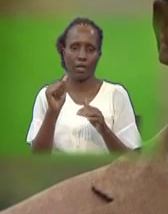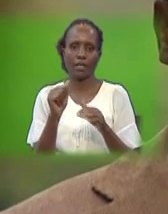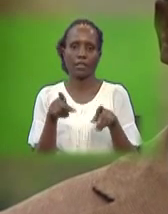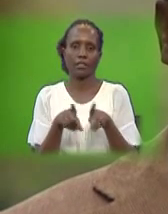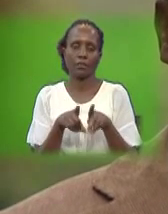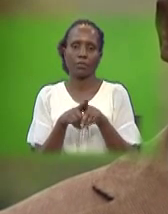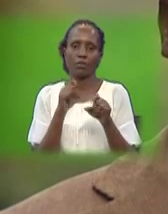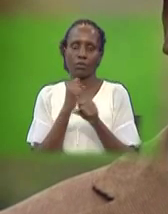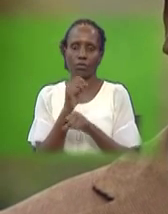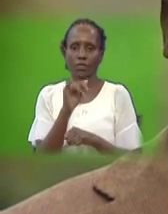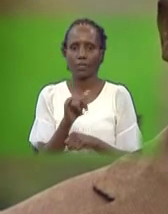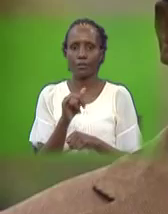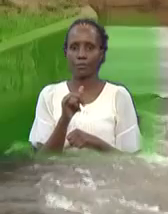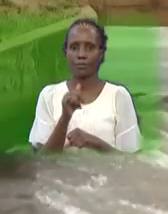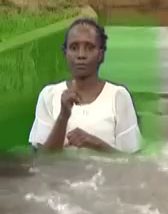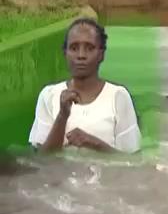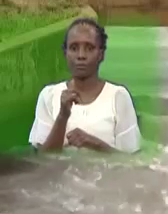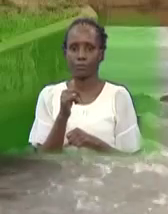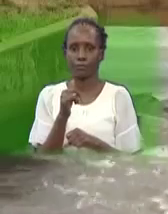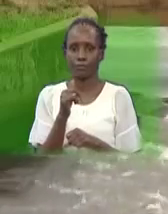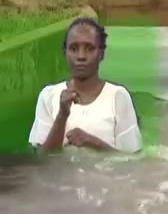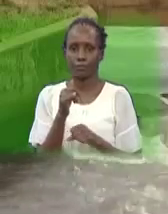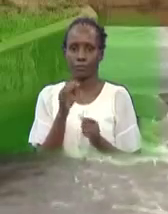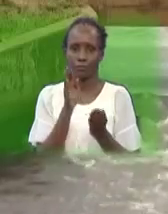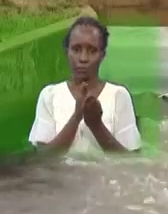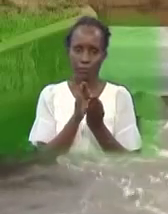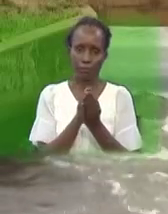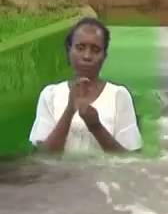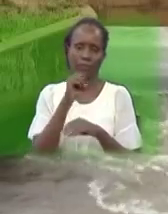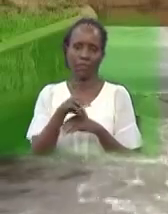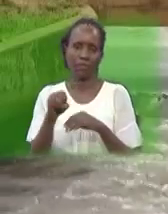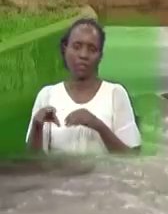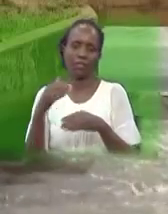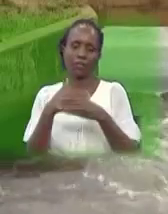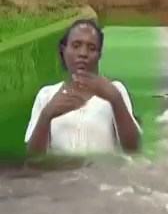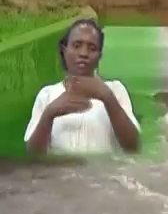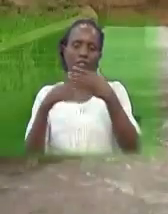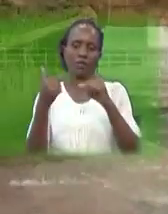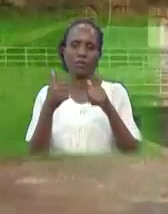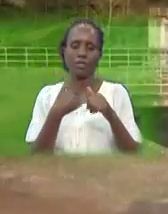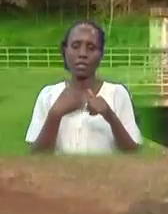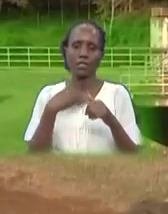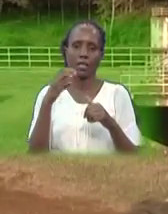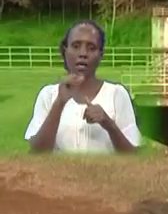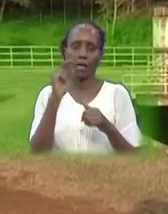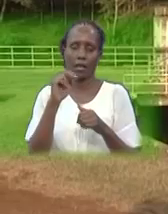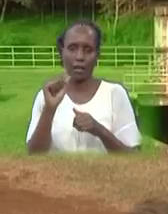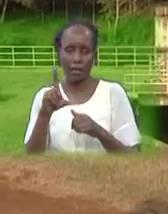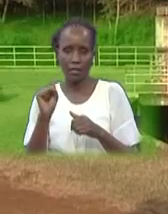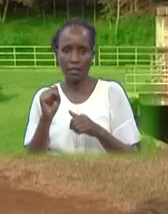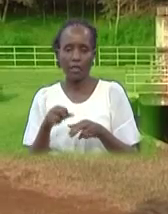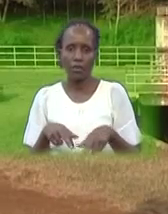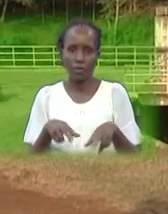produce that and many other crops. The maintenance of irrigation infrastructure, which consists of canals,